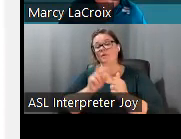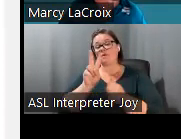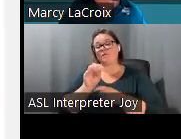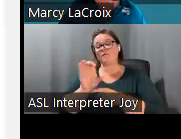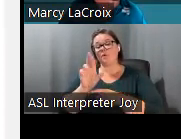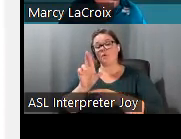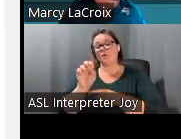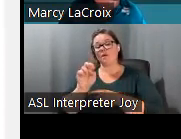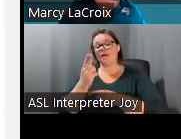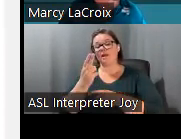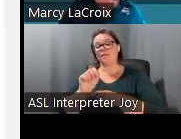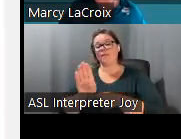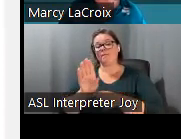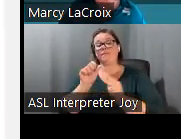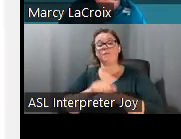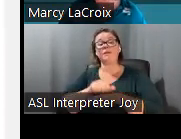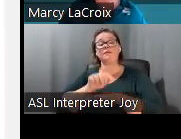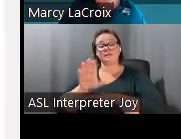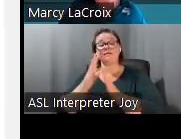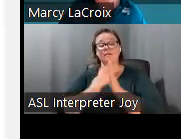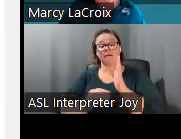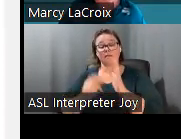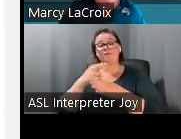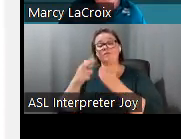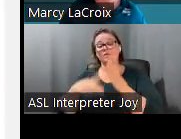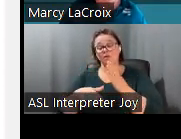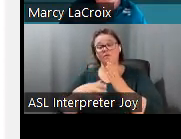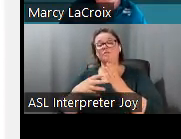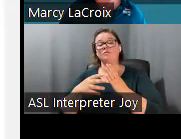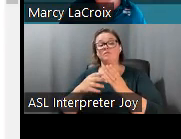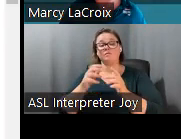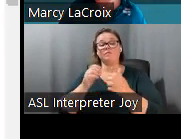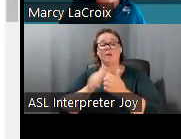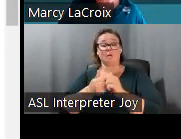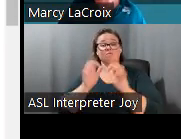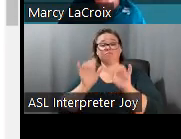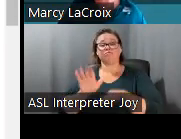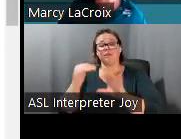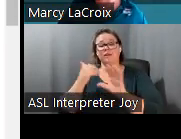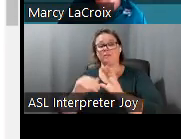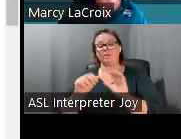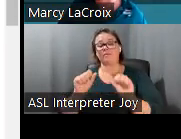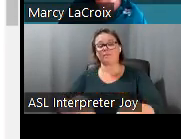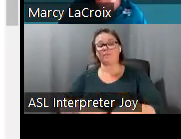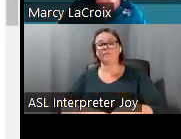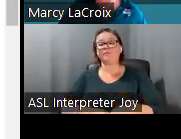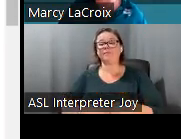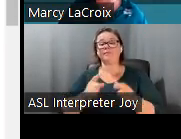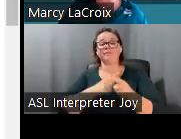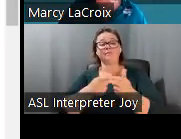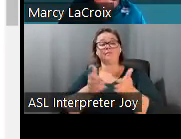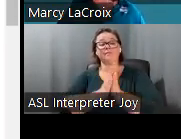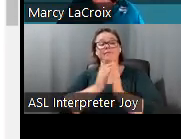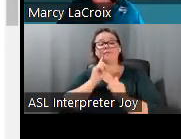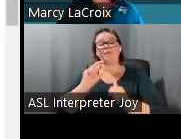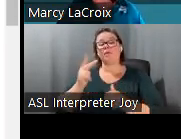You can send this copy of results and by entering their email. Then we ask for a third